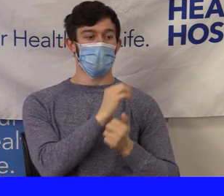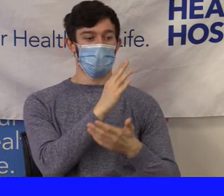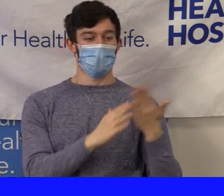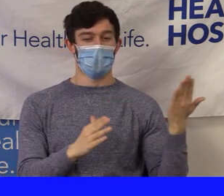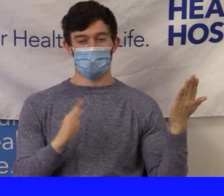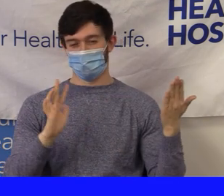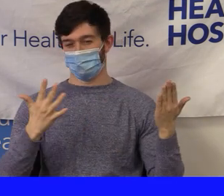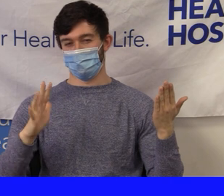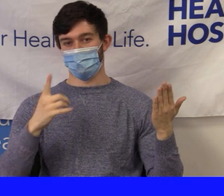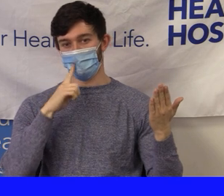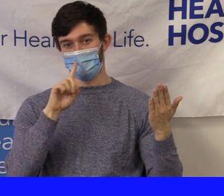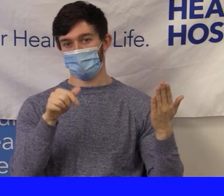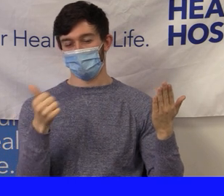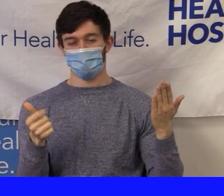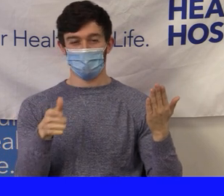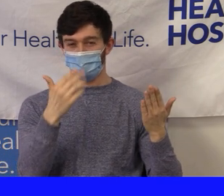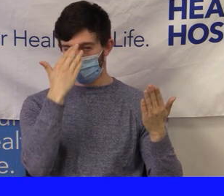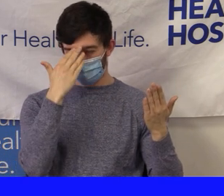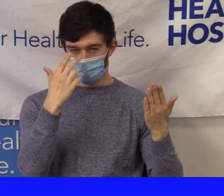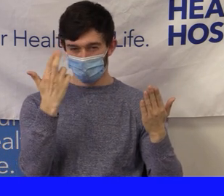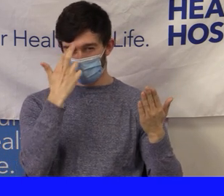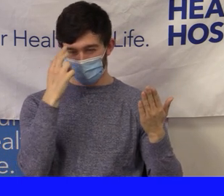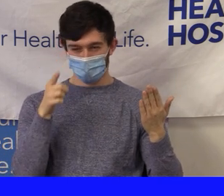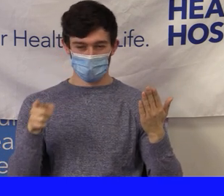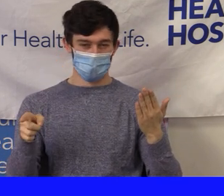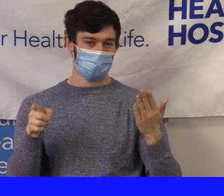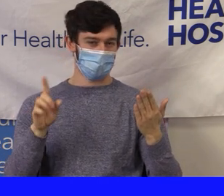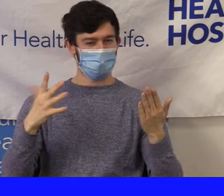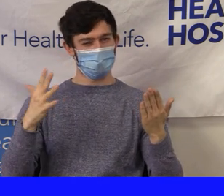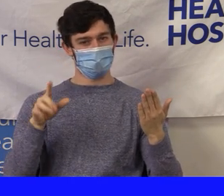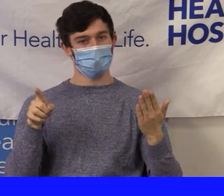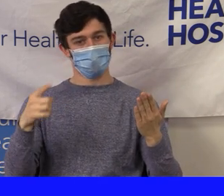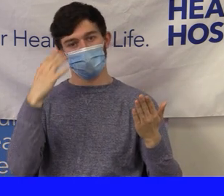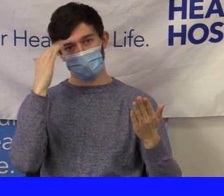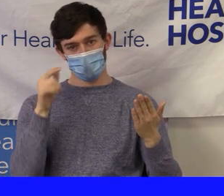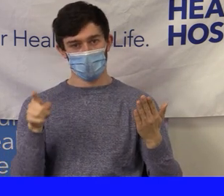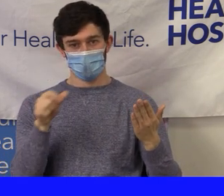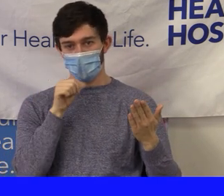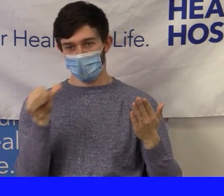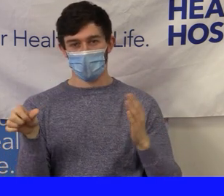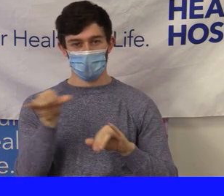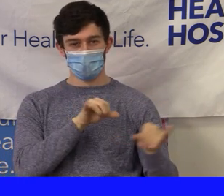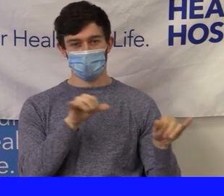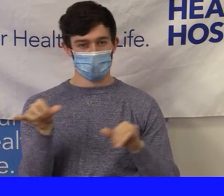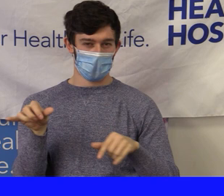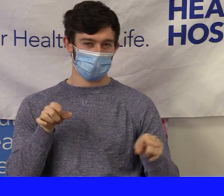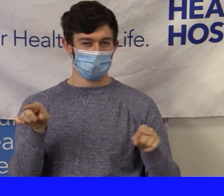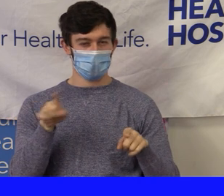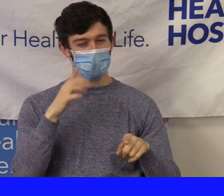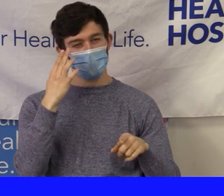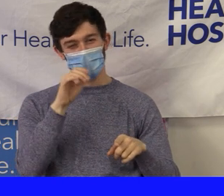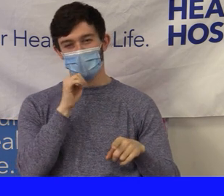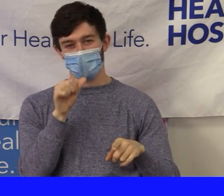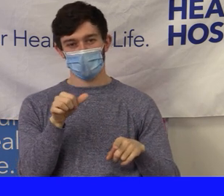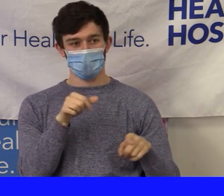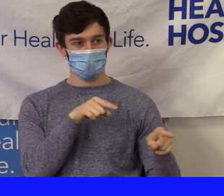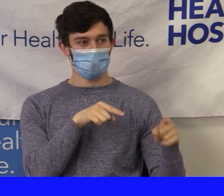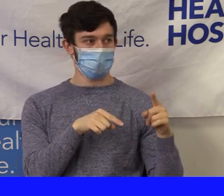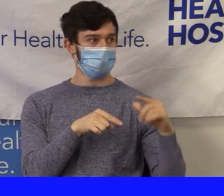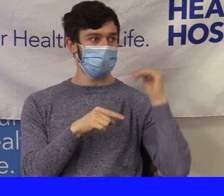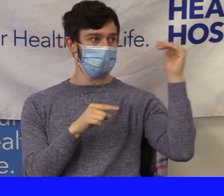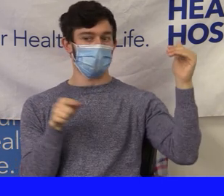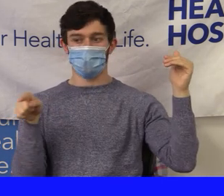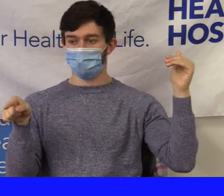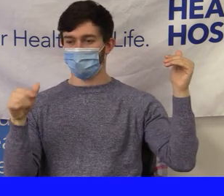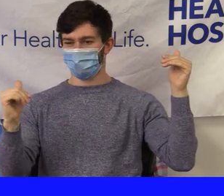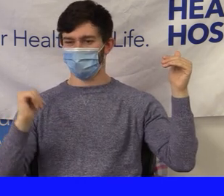Do you know what the, or not as well? I should say. What the discrepancy is that, is there anything that, you know, they